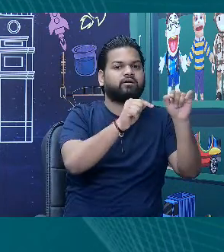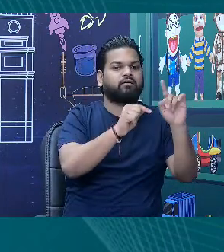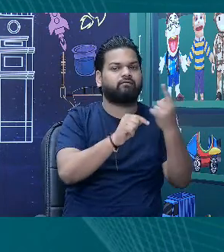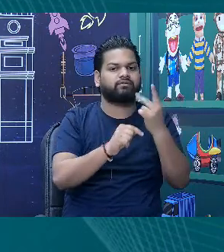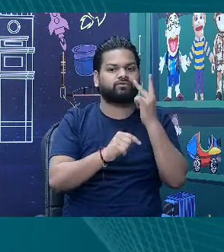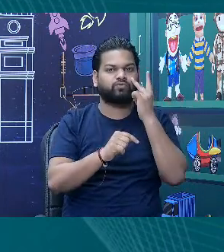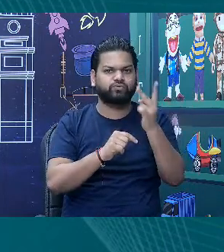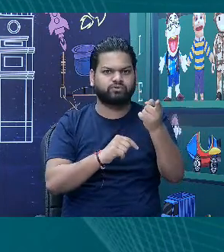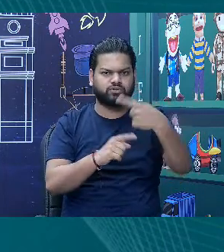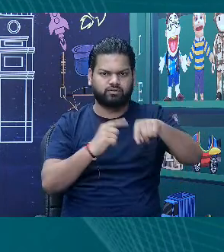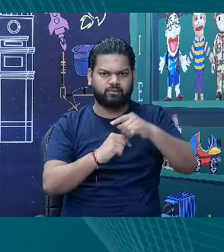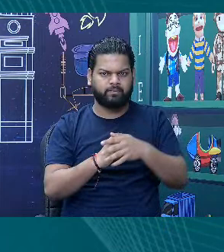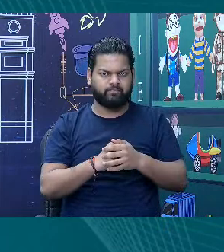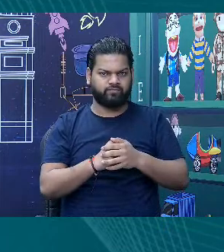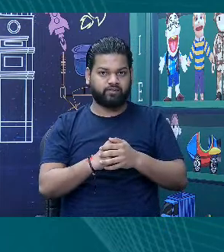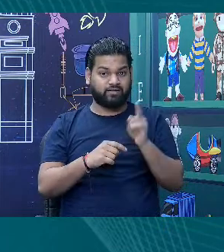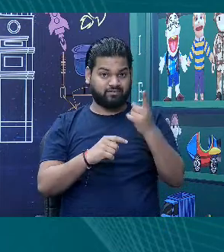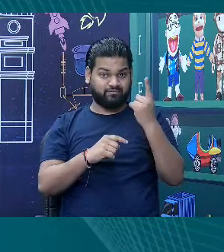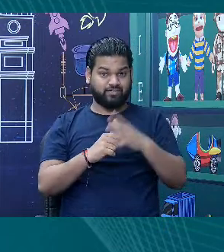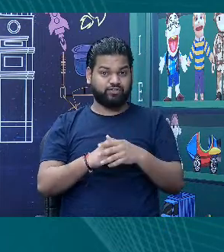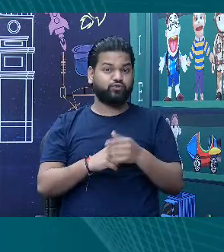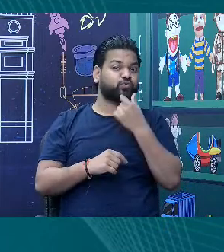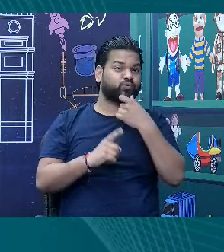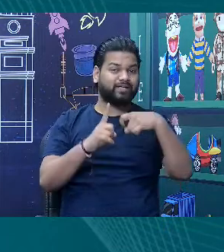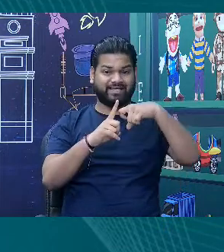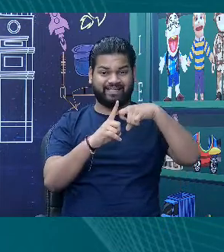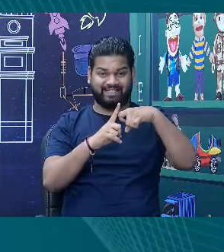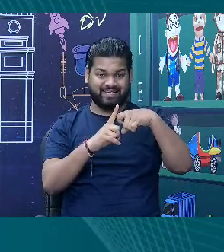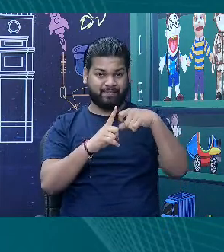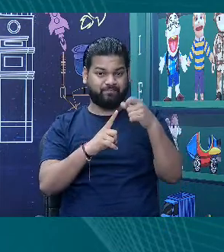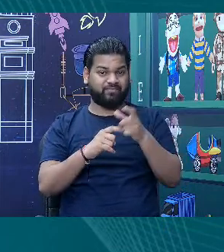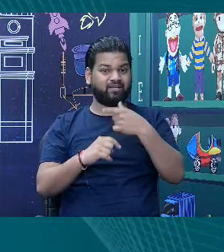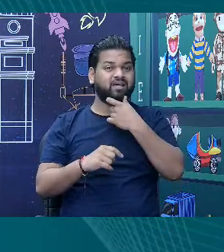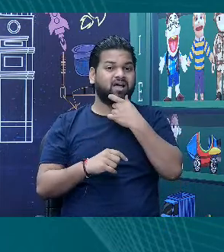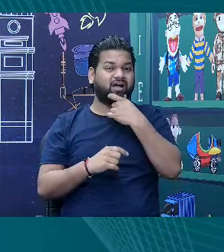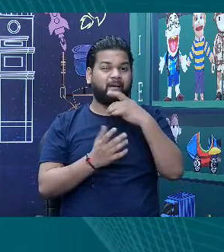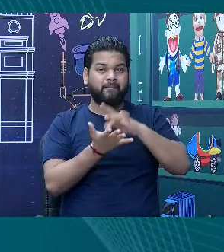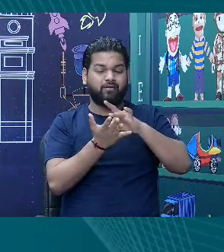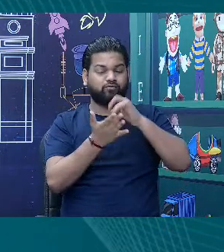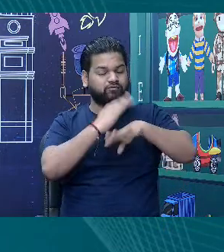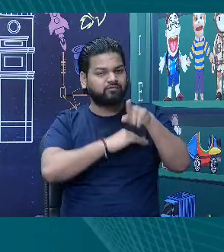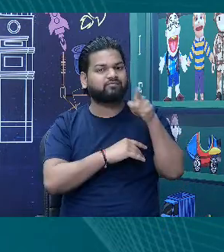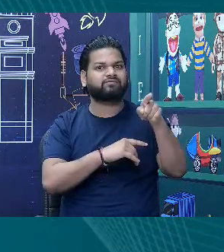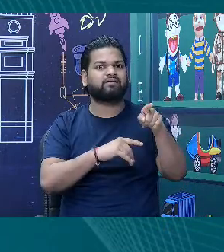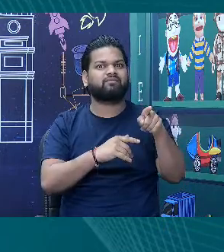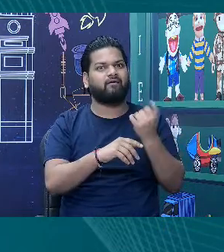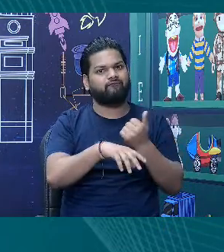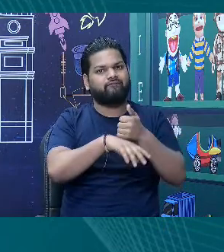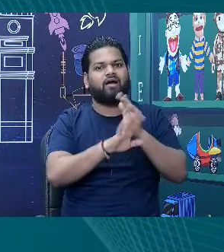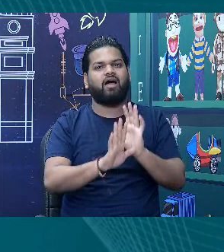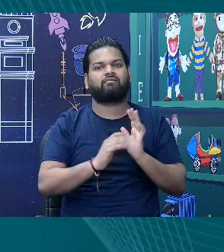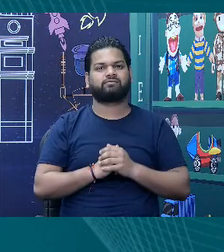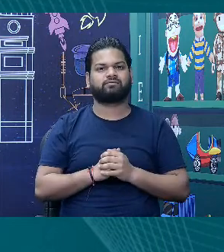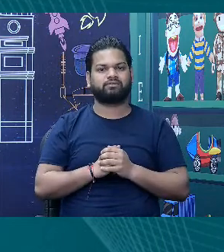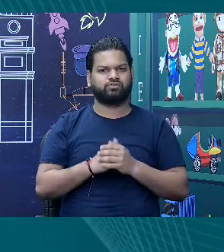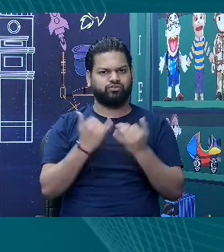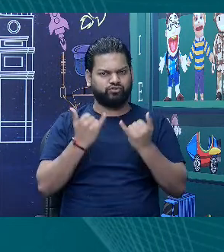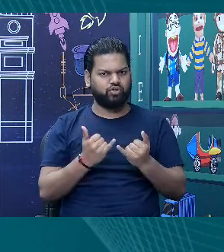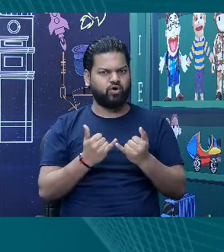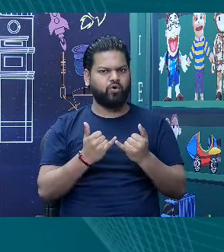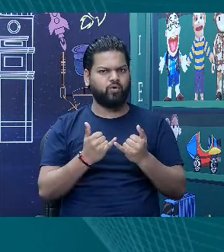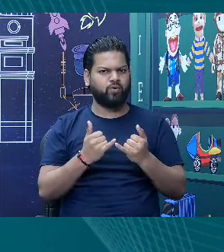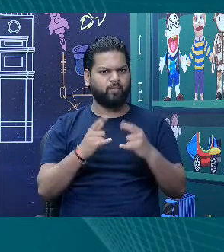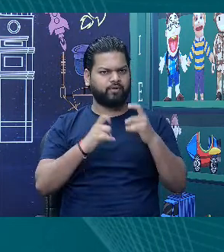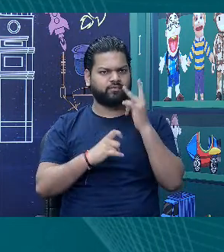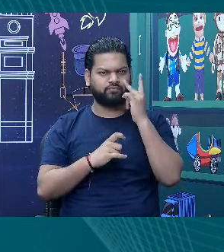United Kingdom, where Cambridge is situated, right? Okay. Here you will also see a map that I have